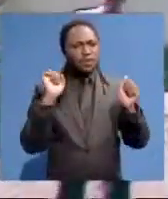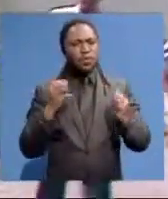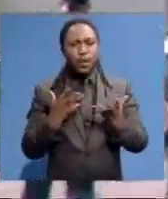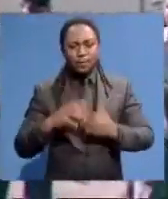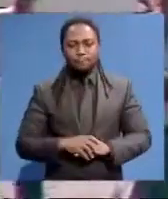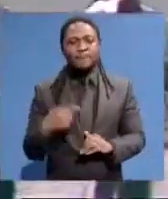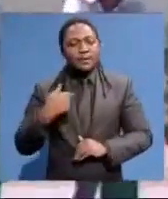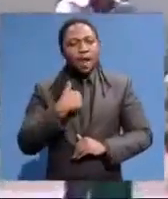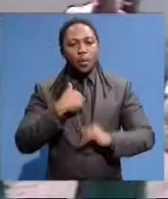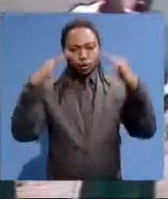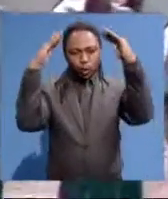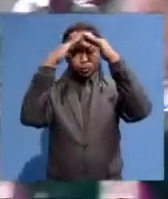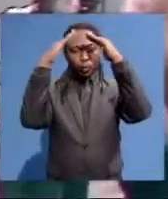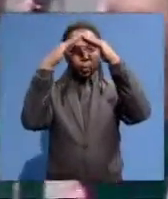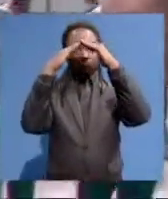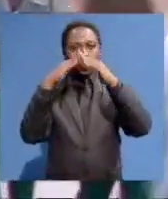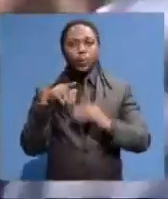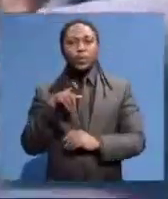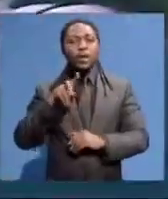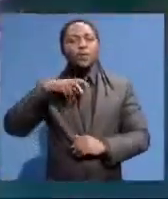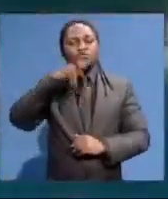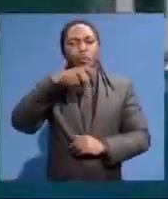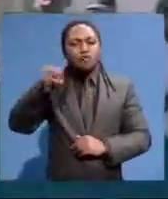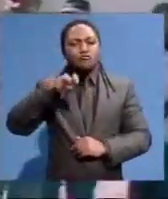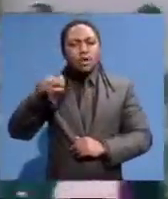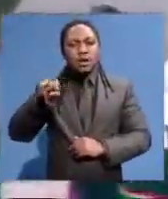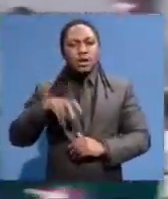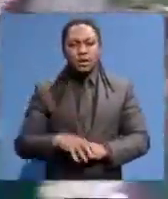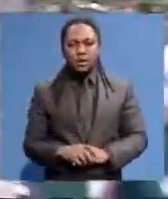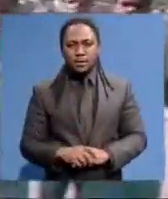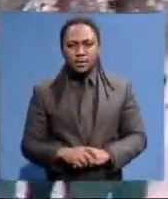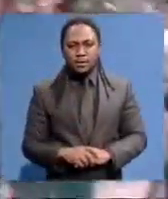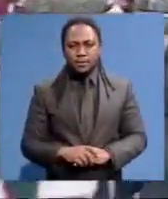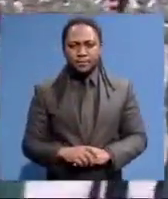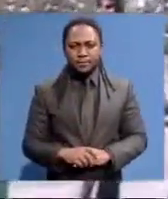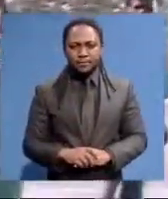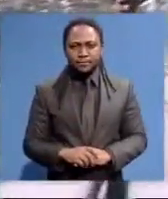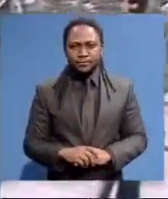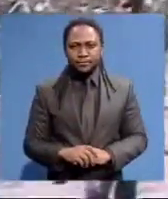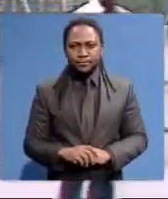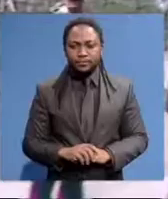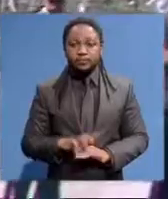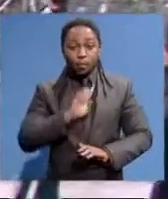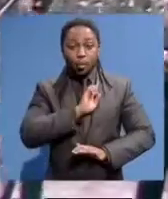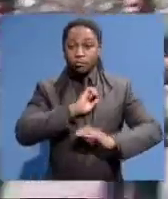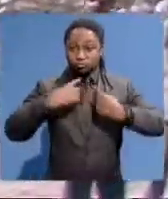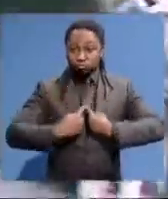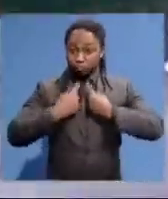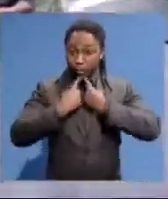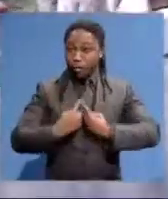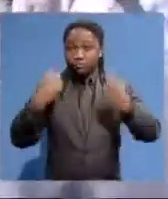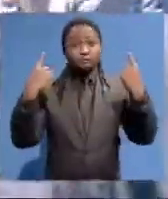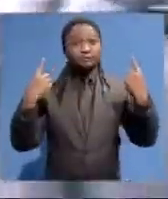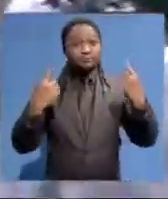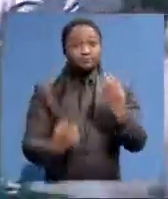in Lesotho. We were touring Lesotho that day, and of course the announcement, when the announcement